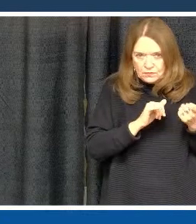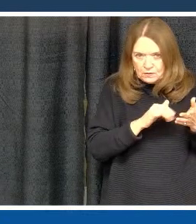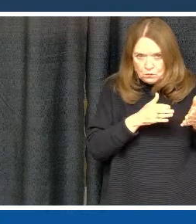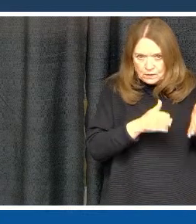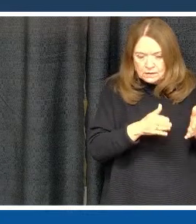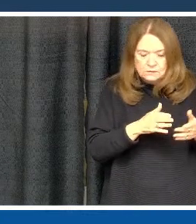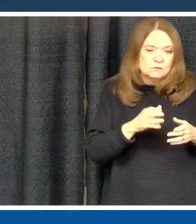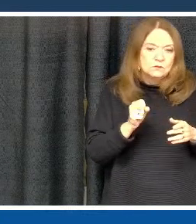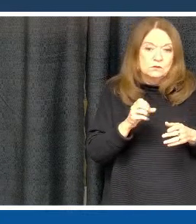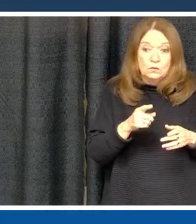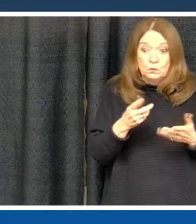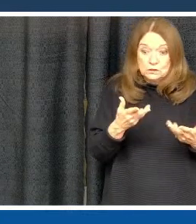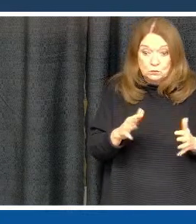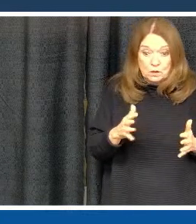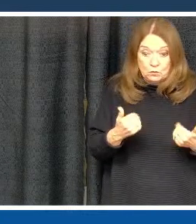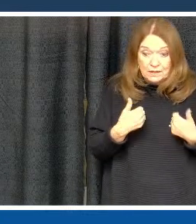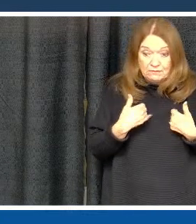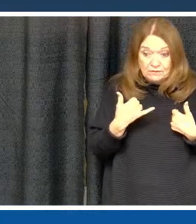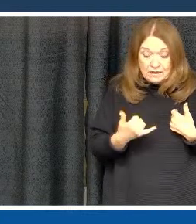we already have underway, they're already funded.